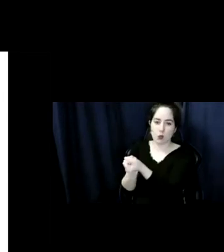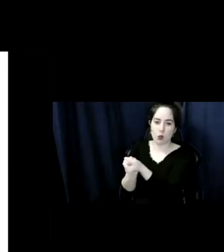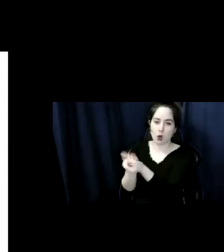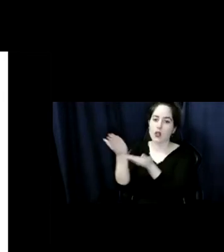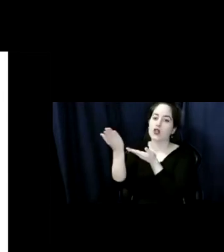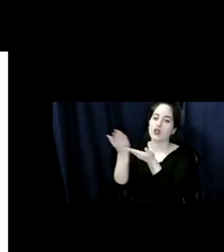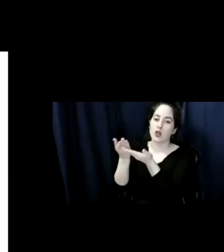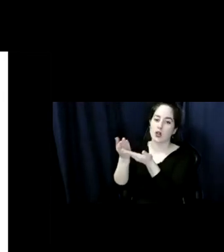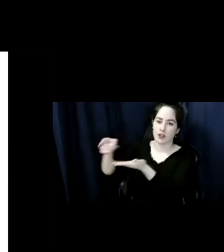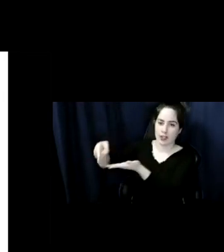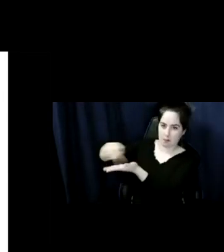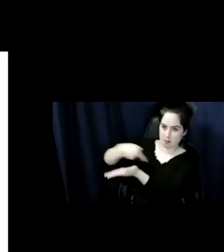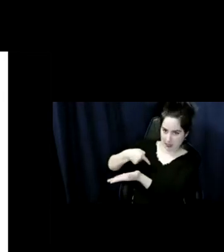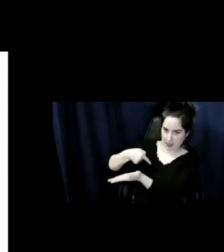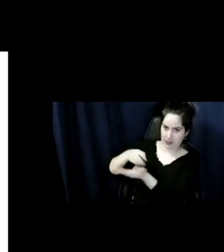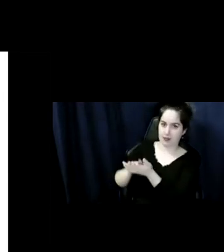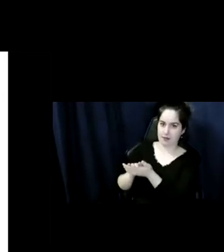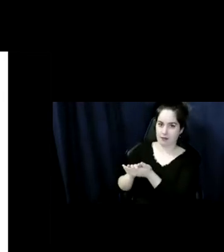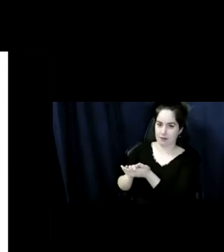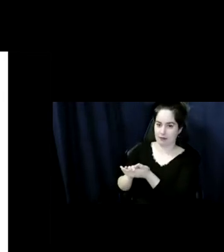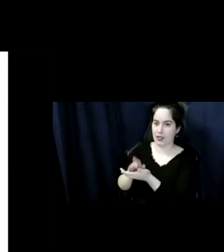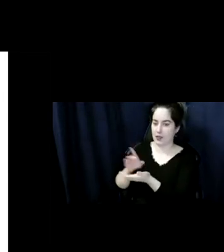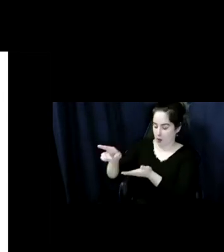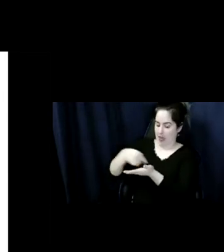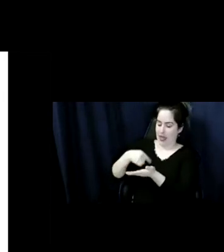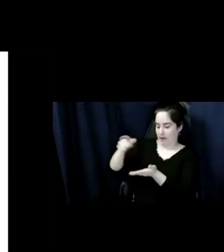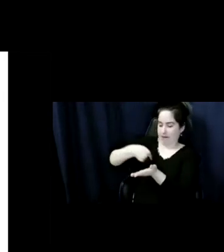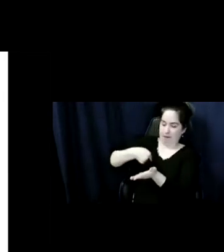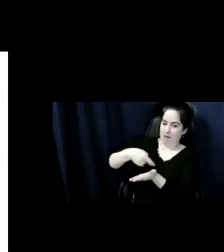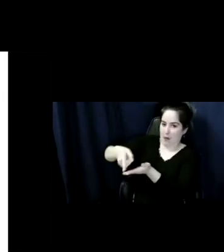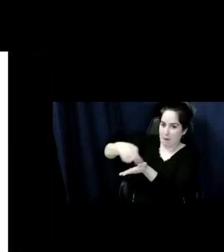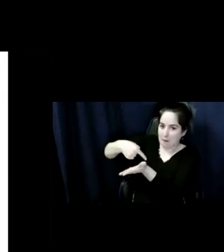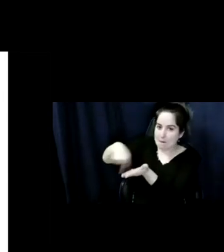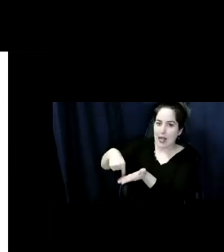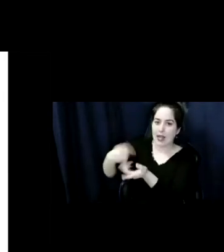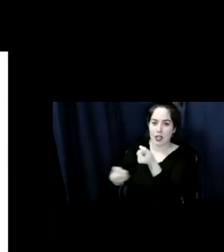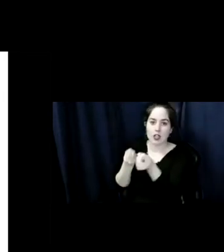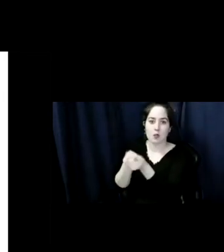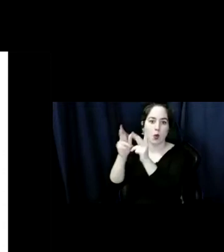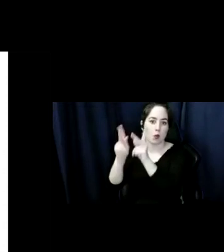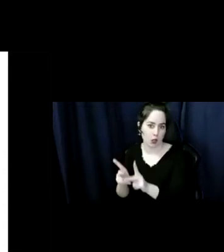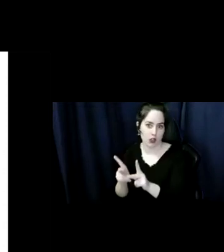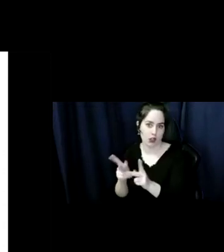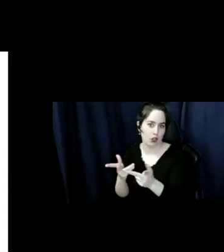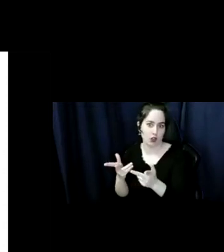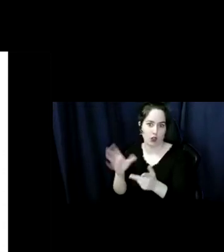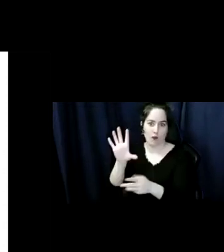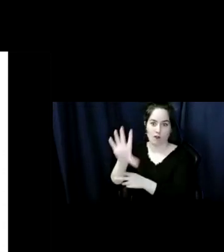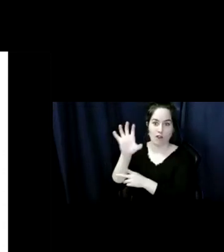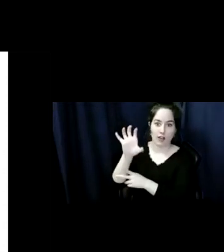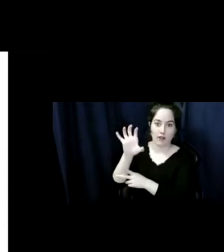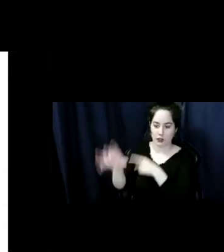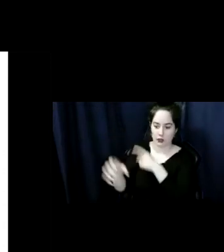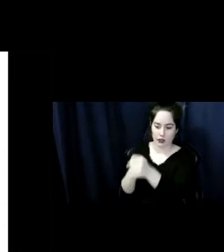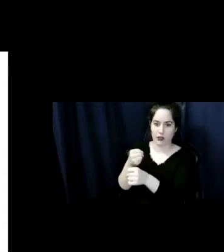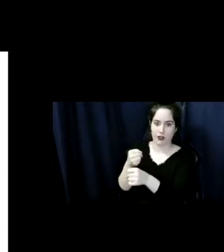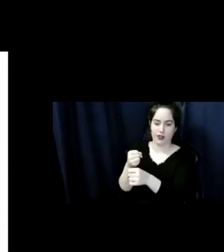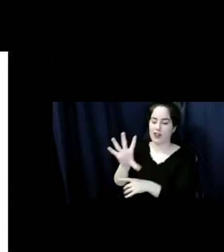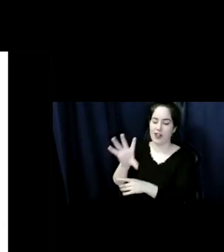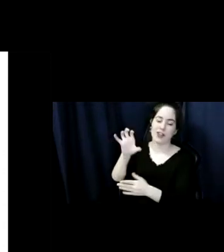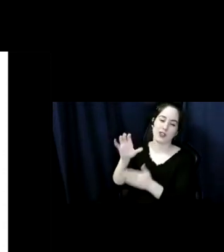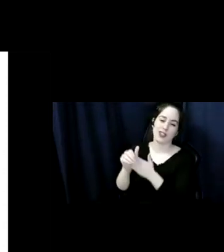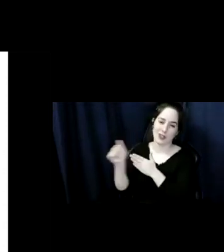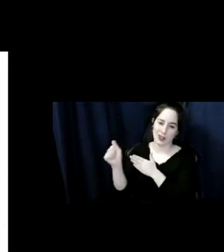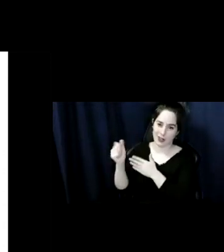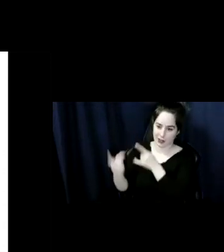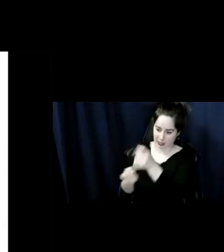payment for support service provider to support you, and you can have up to $500 a year for that. So that can be to help